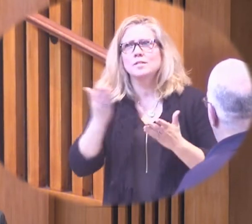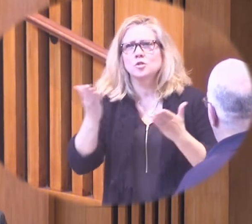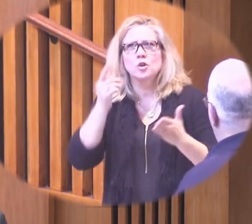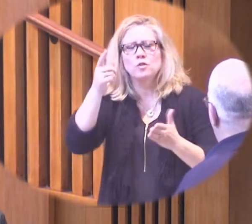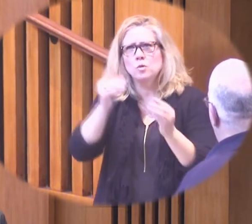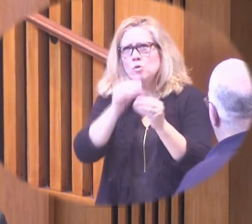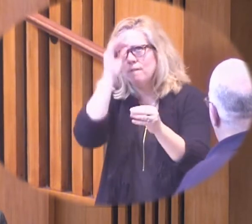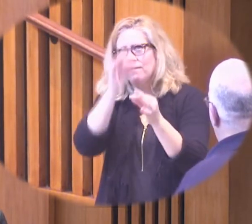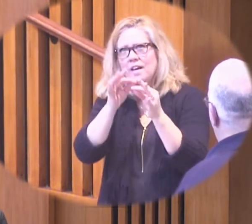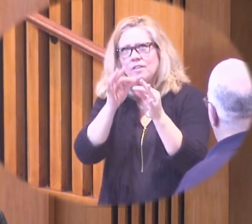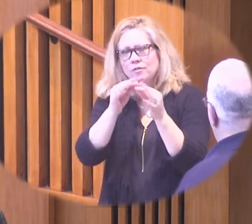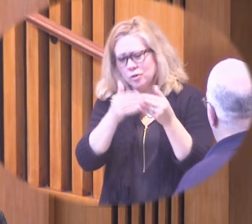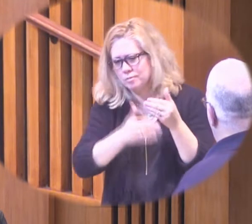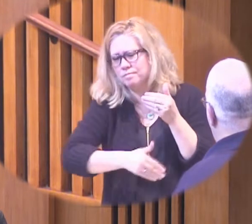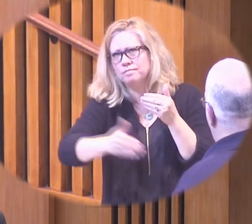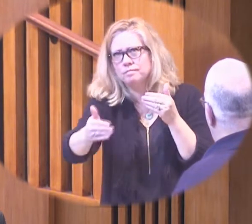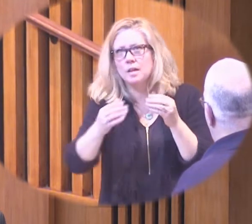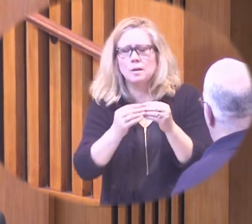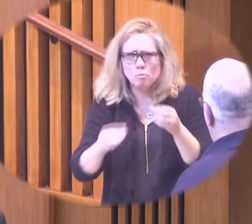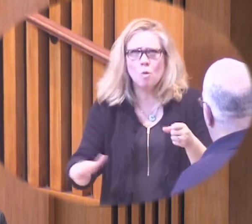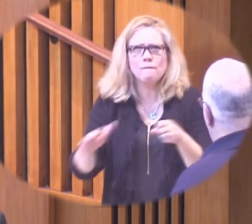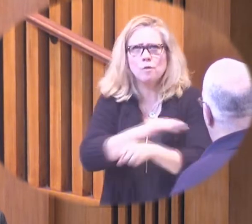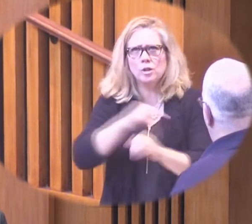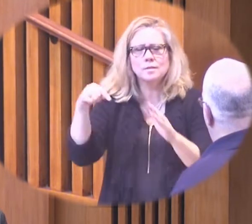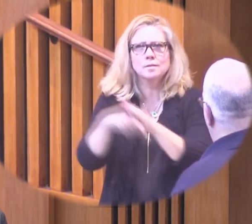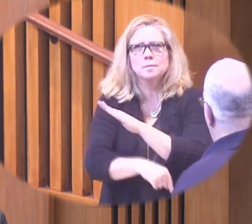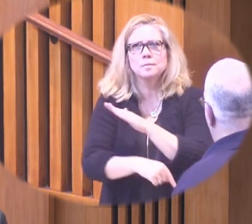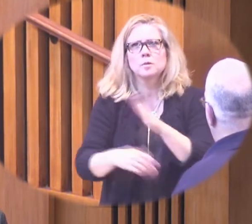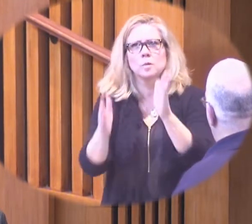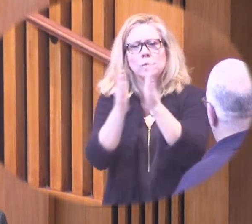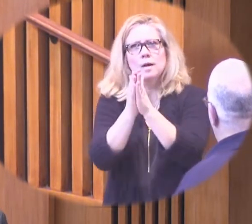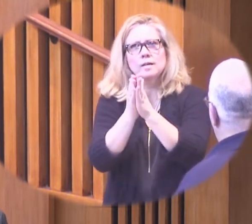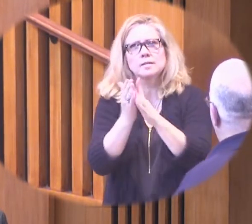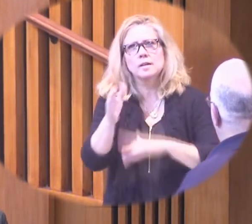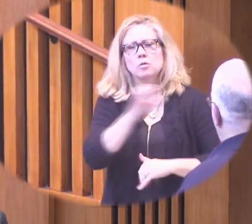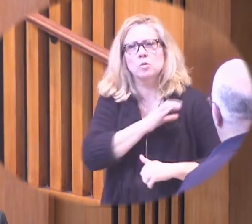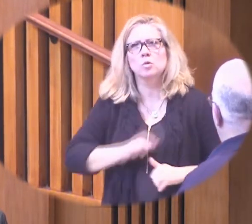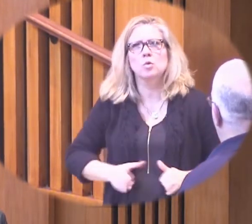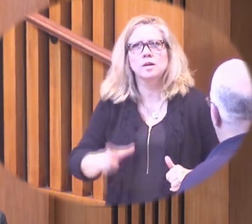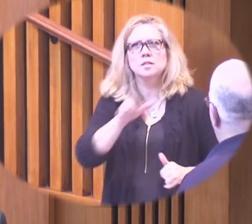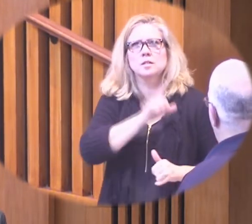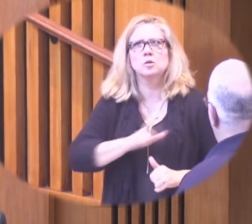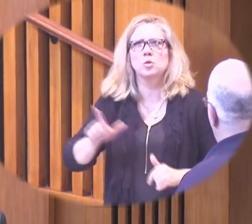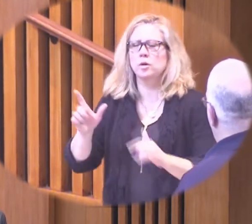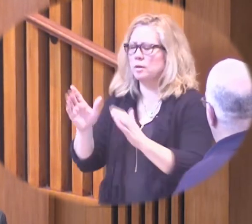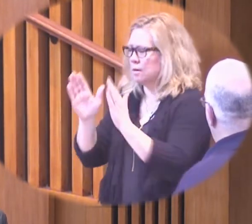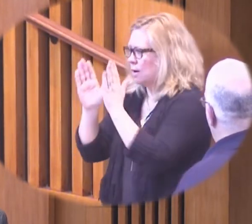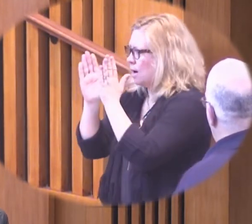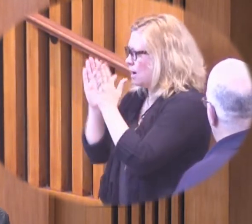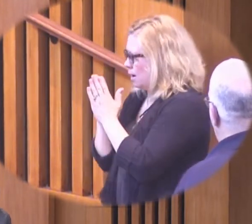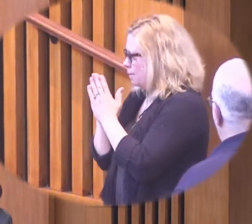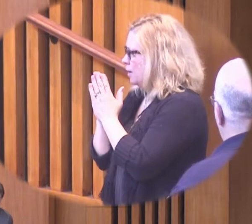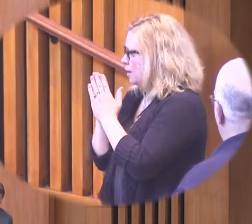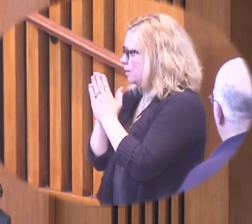more faithfully and more fully. We ask this through Christ our Lord.